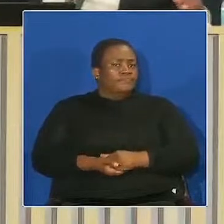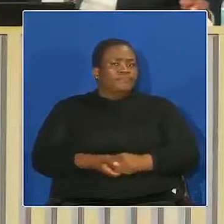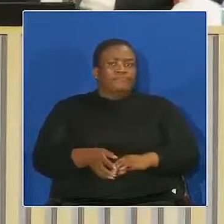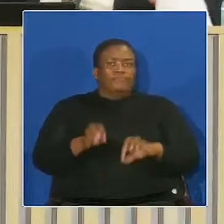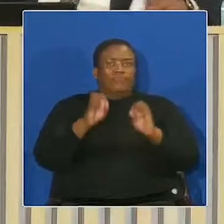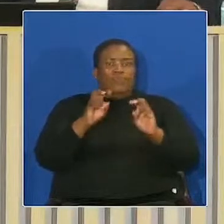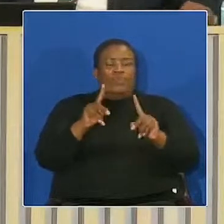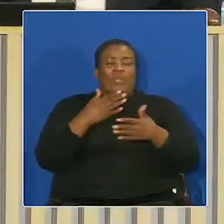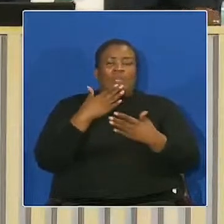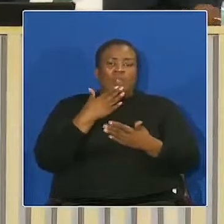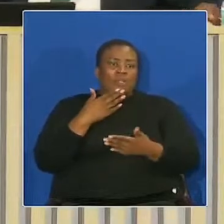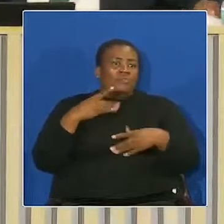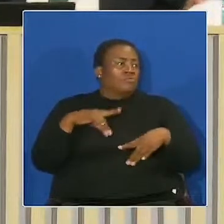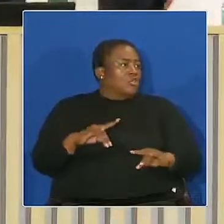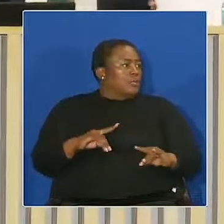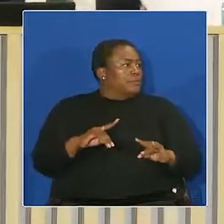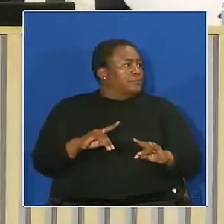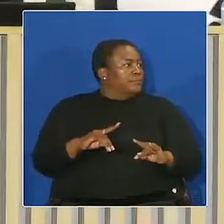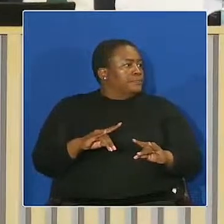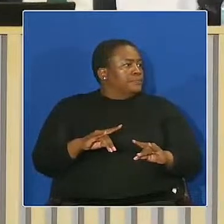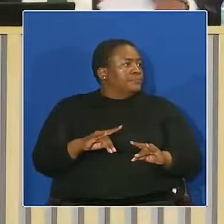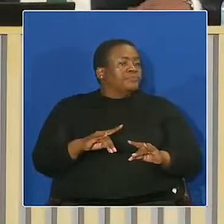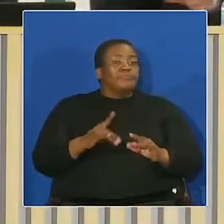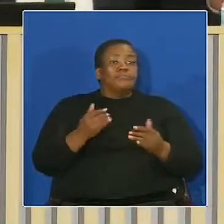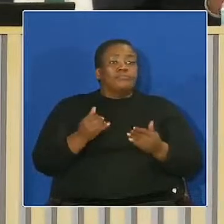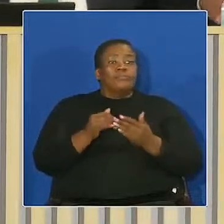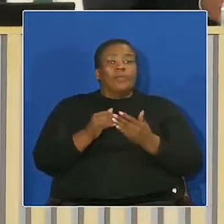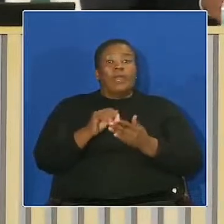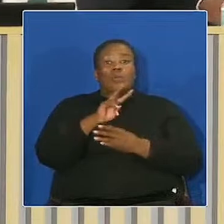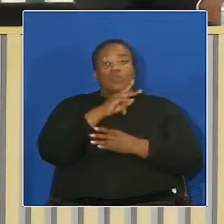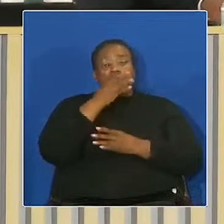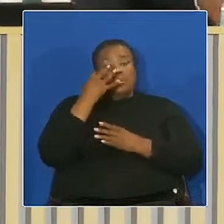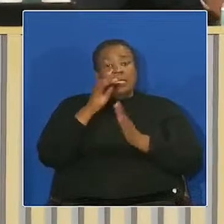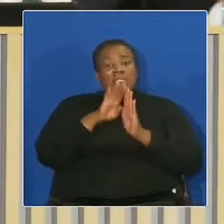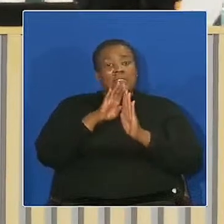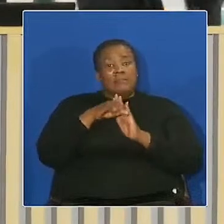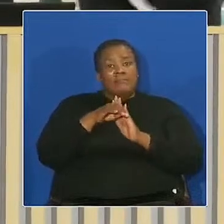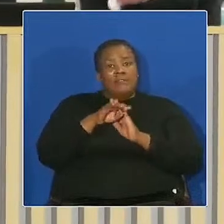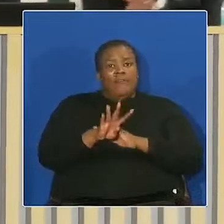Thank you. Chair, I see it's 4:02.